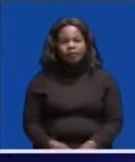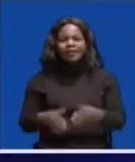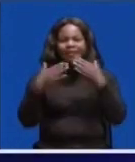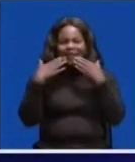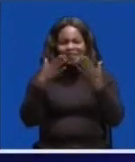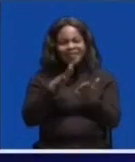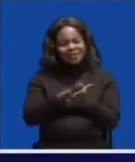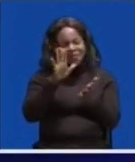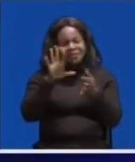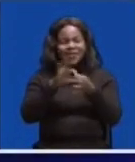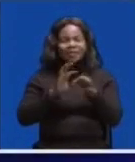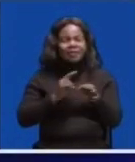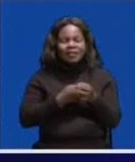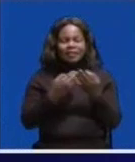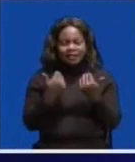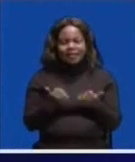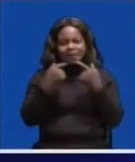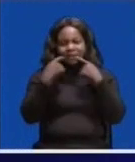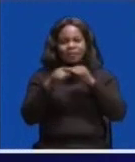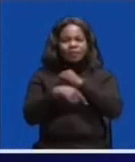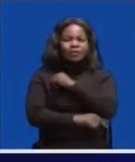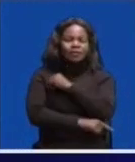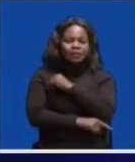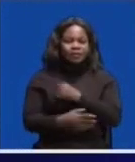Thank you so much for joining us, and now the news in detail.